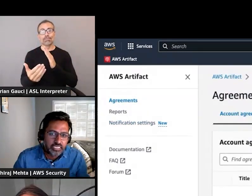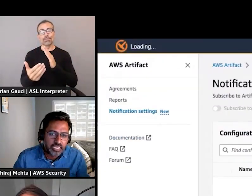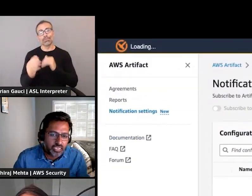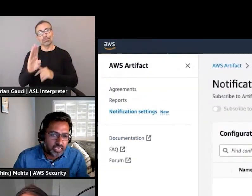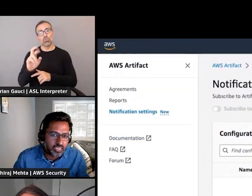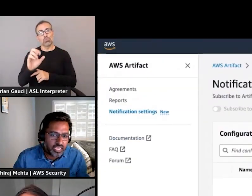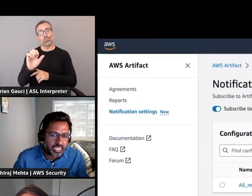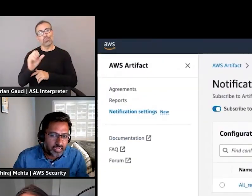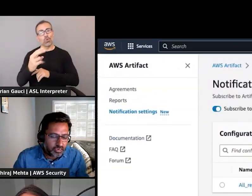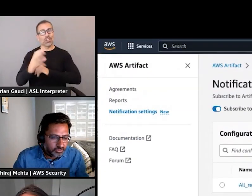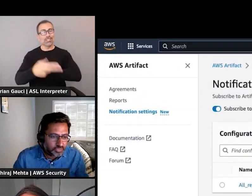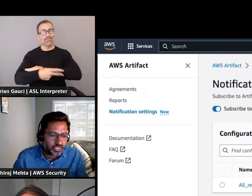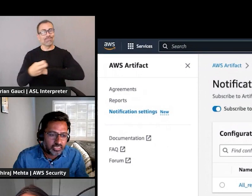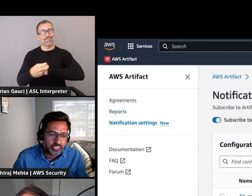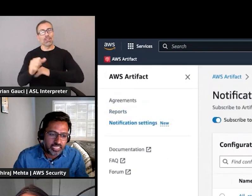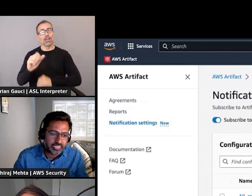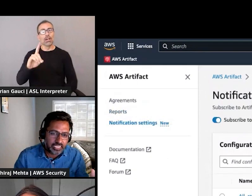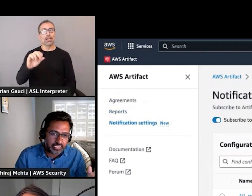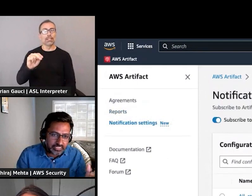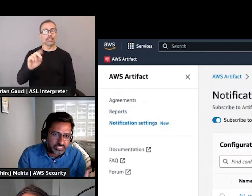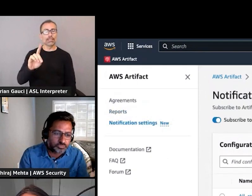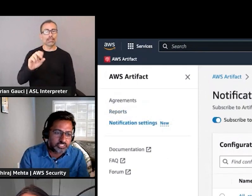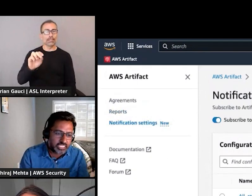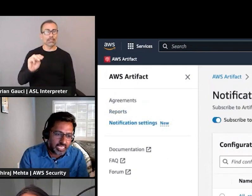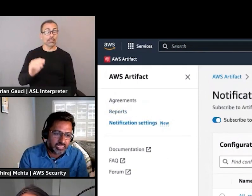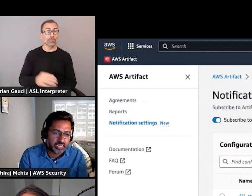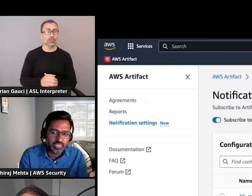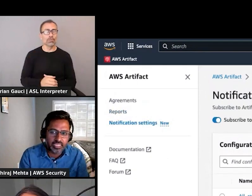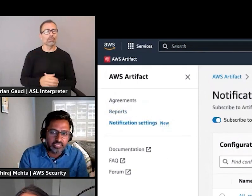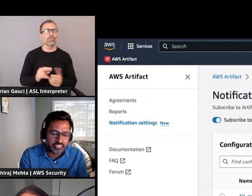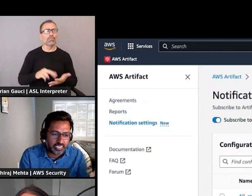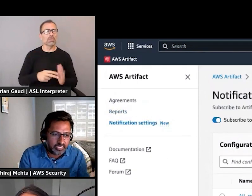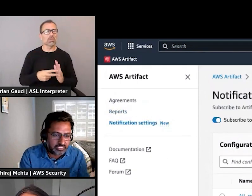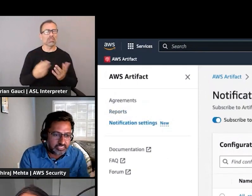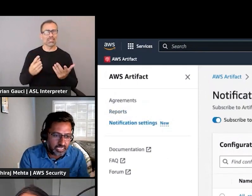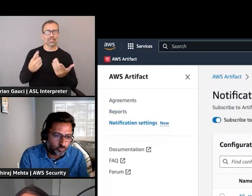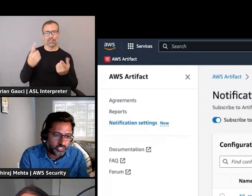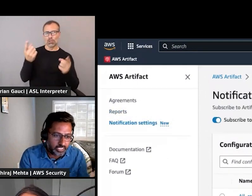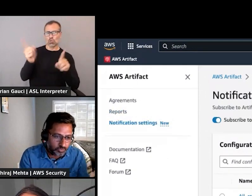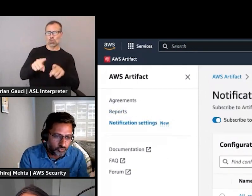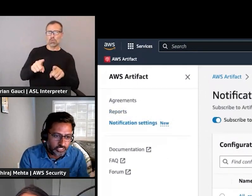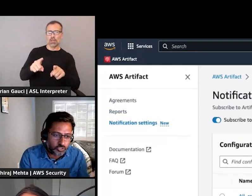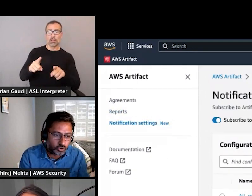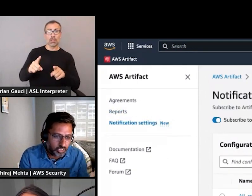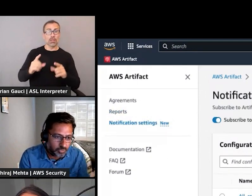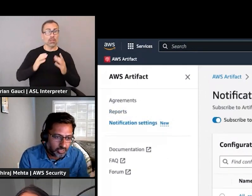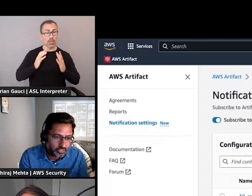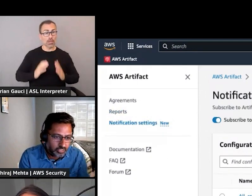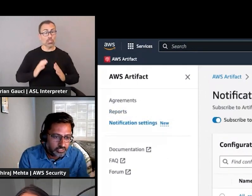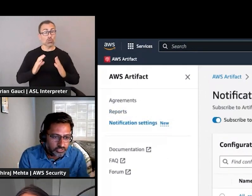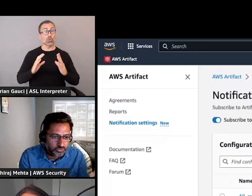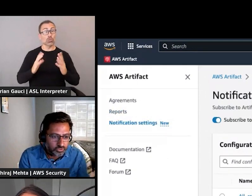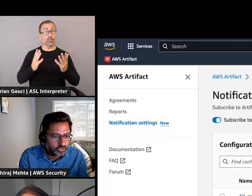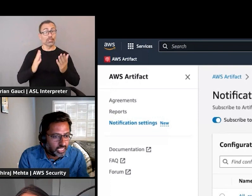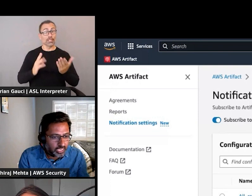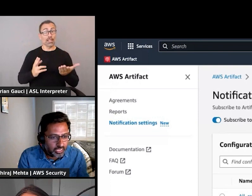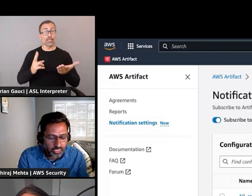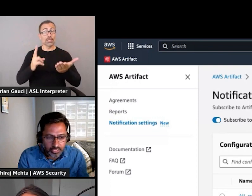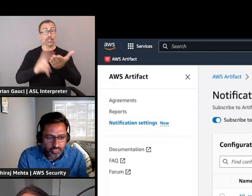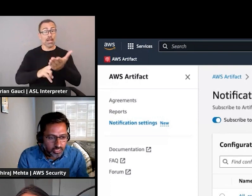is an agreement that customers can sign with AWS on demand.